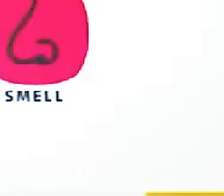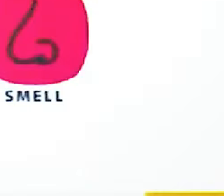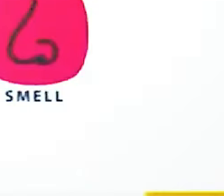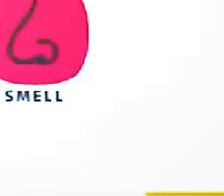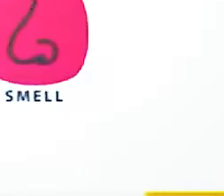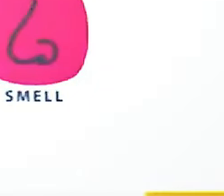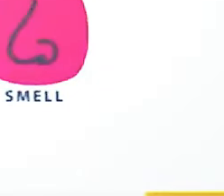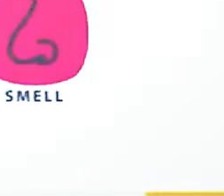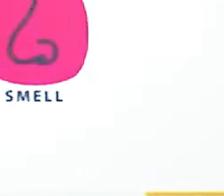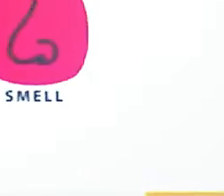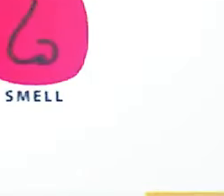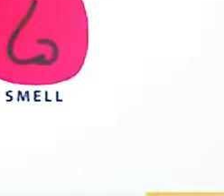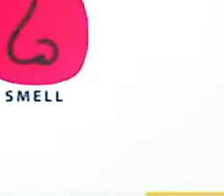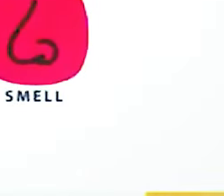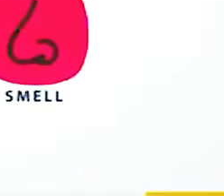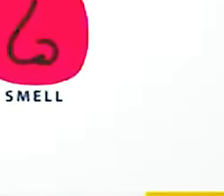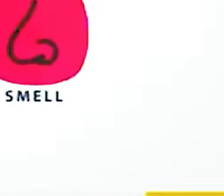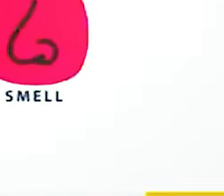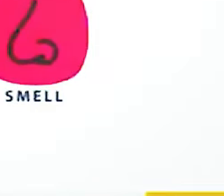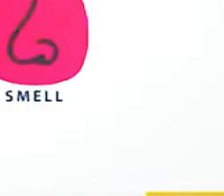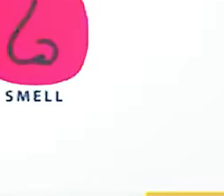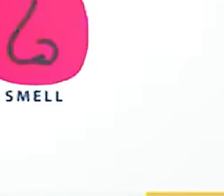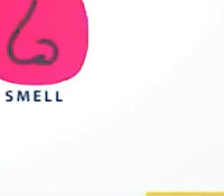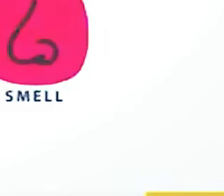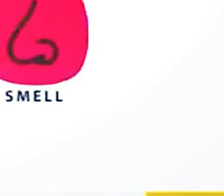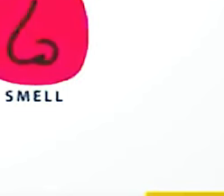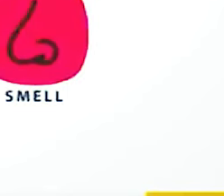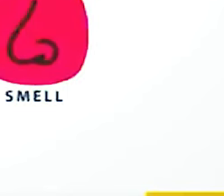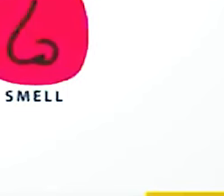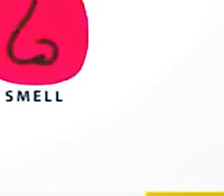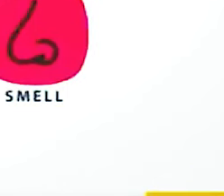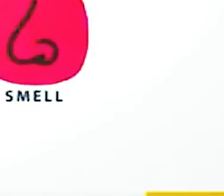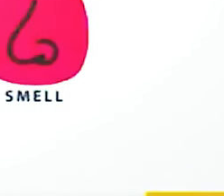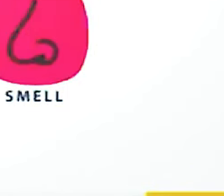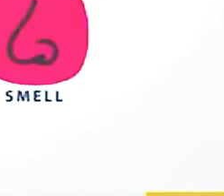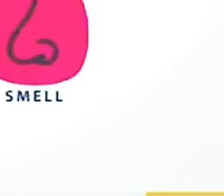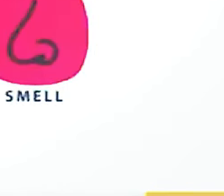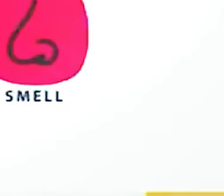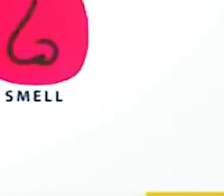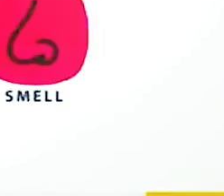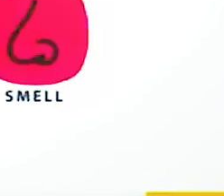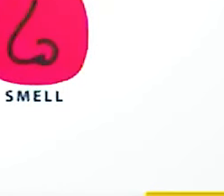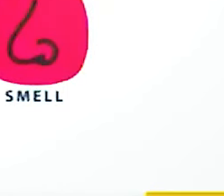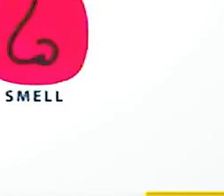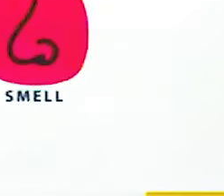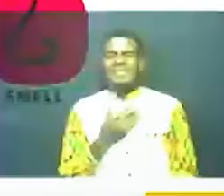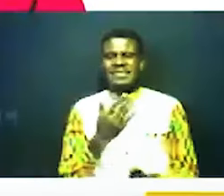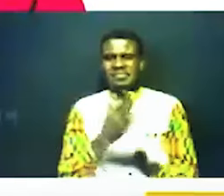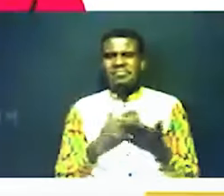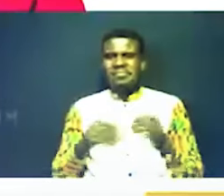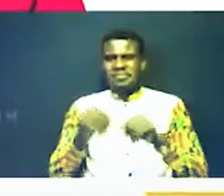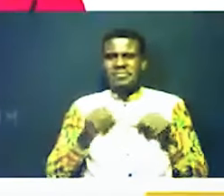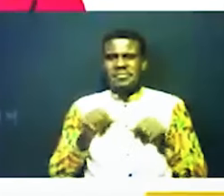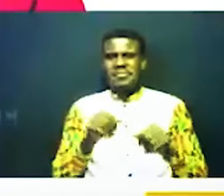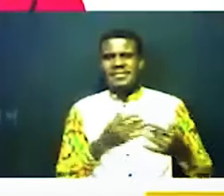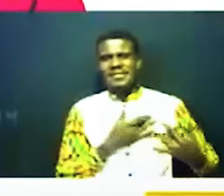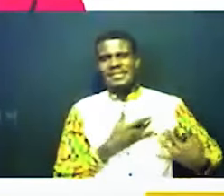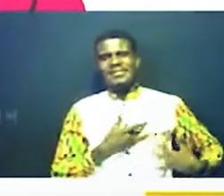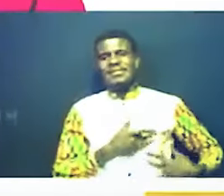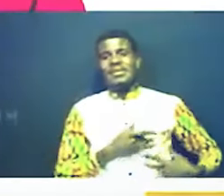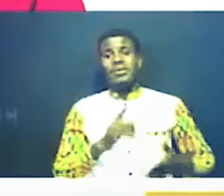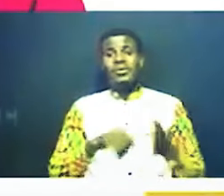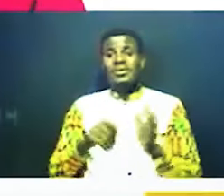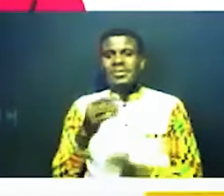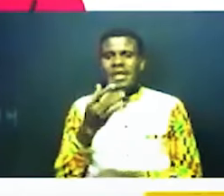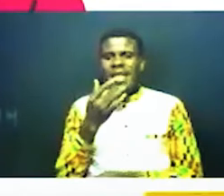and the ear gaze. Our feeling can also draw something into the hand. What we taste